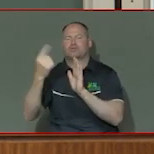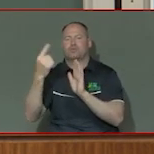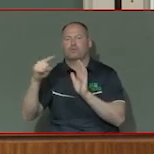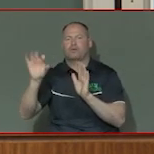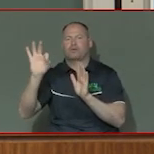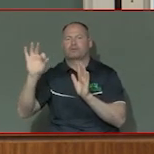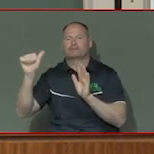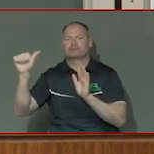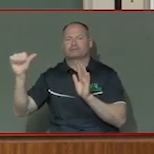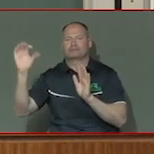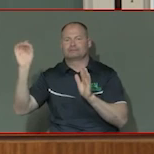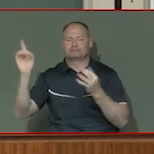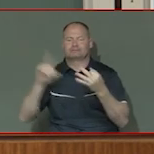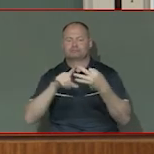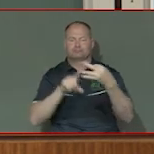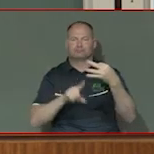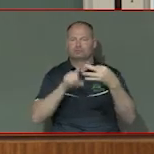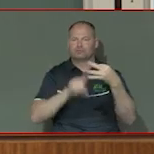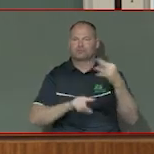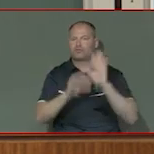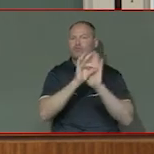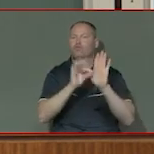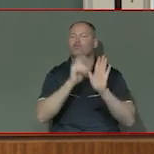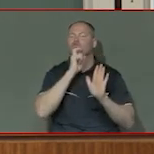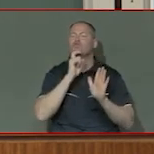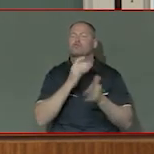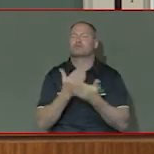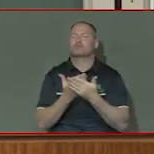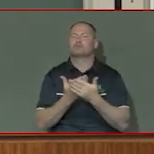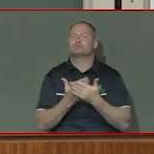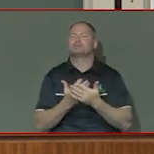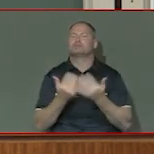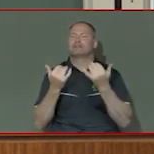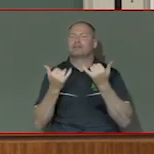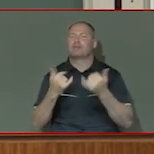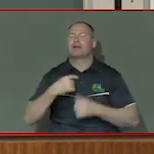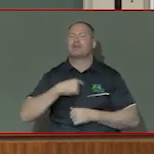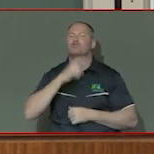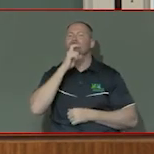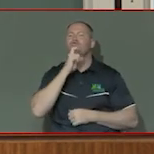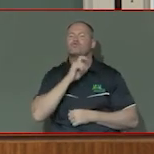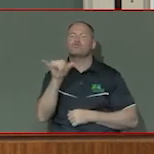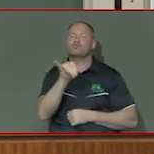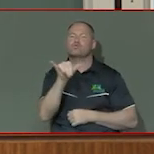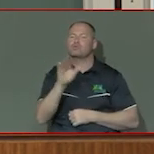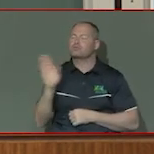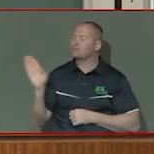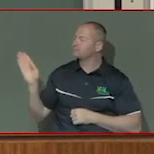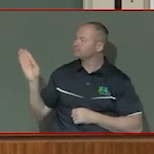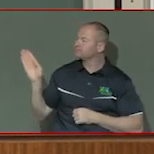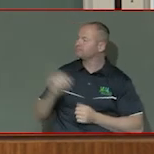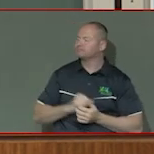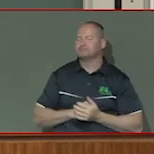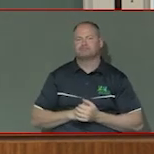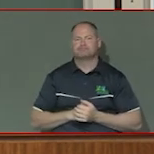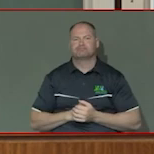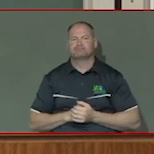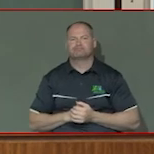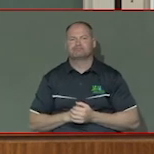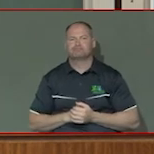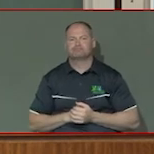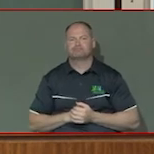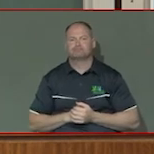degrees. Any of the 3 can be used. I will use 2 cos squared 36 degrees minus